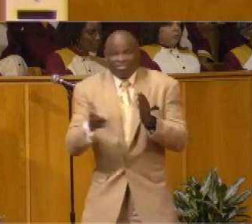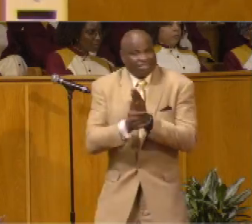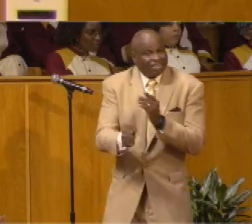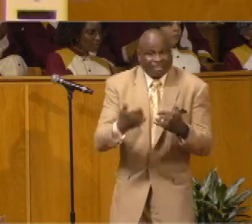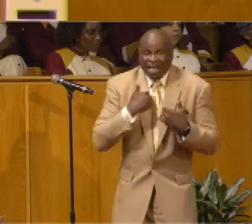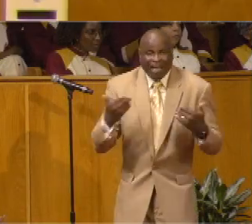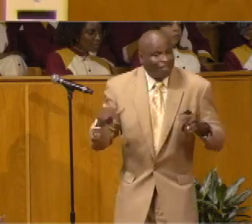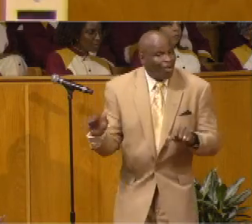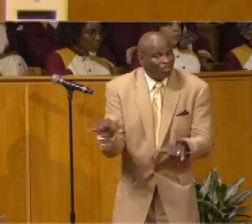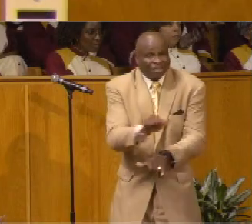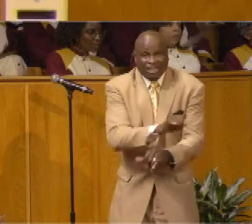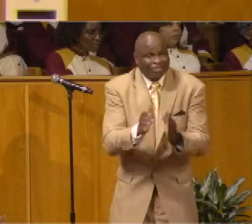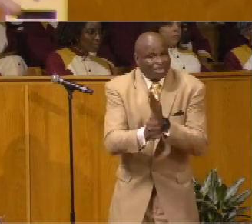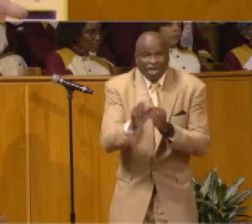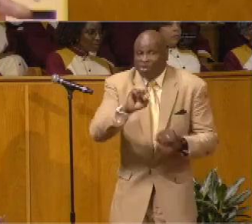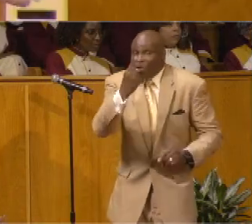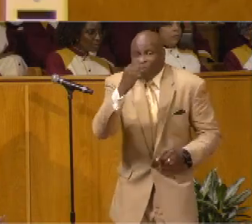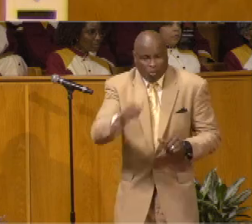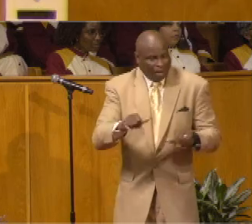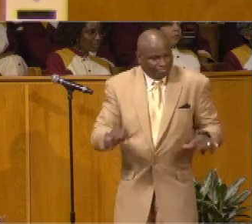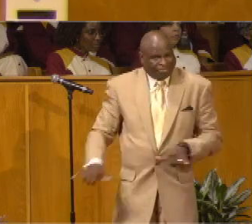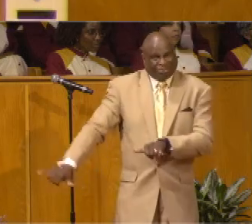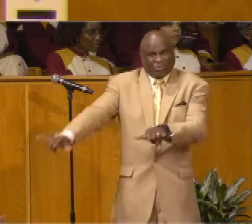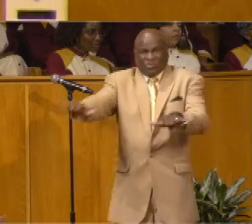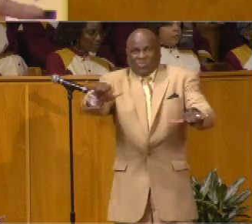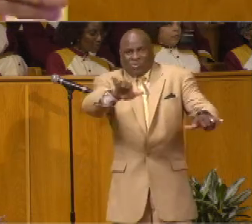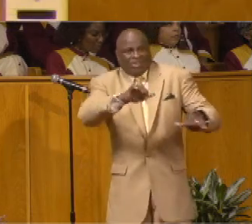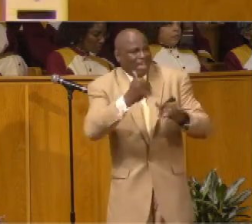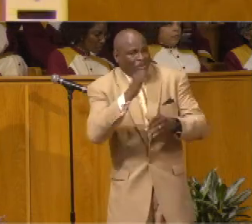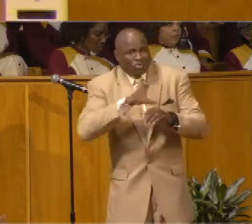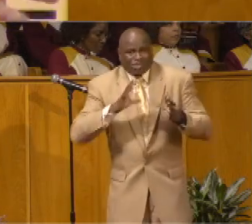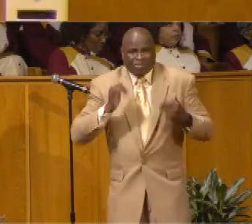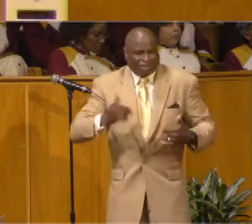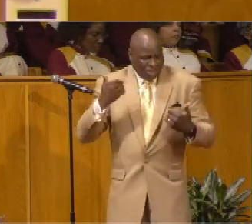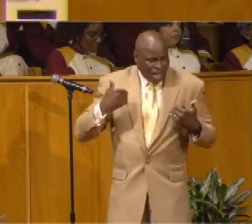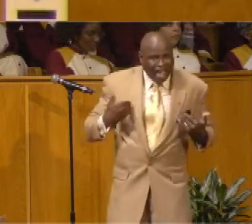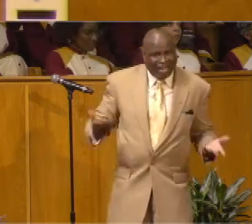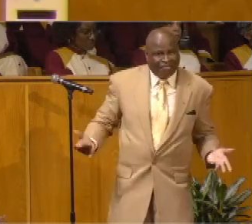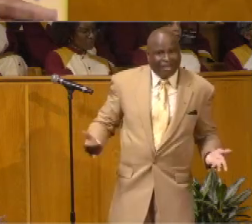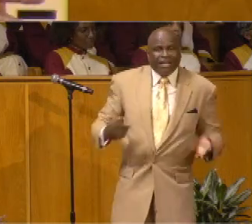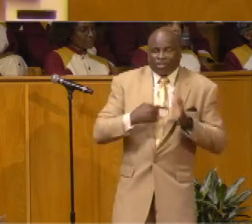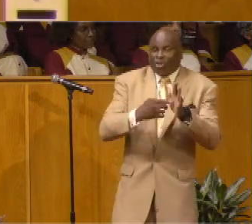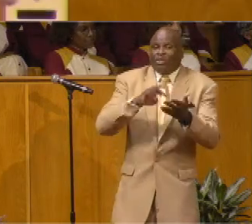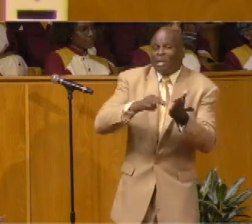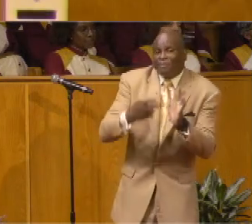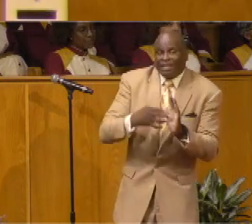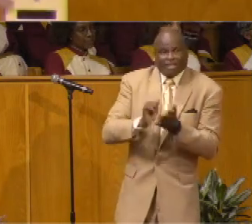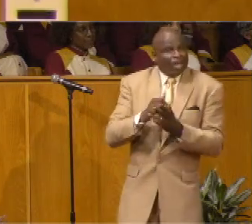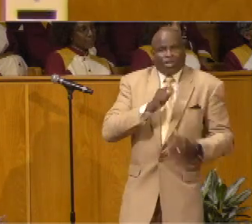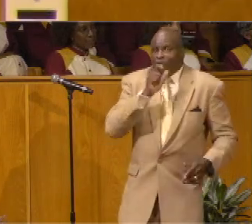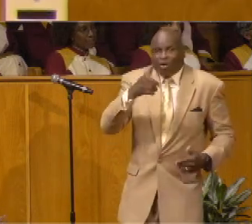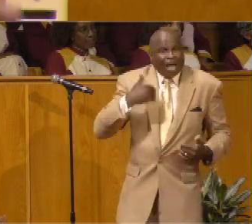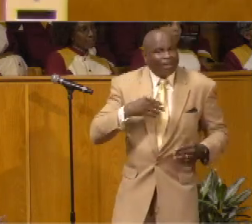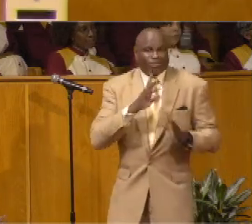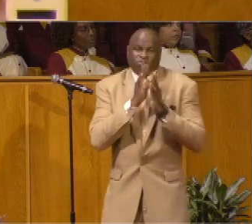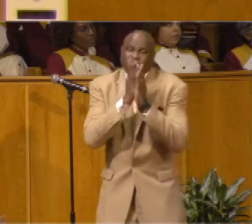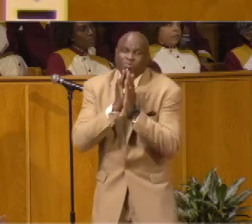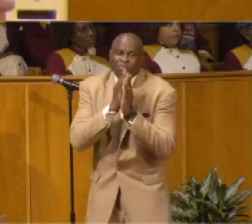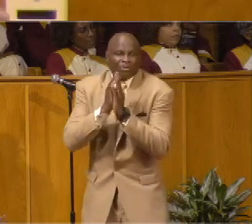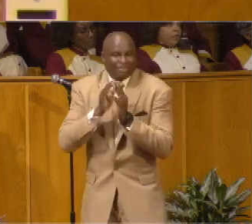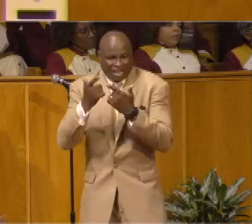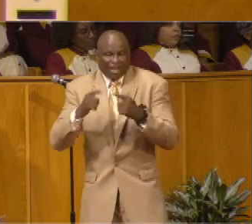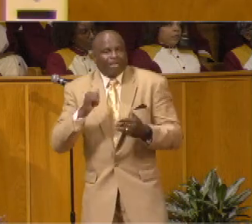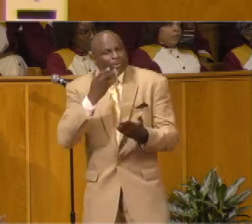is no one universal gift that every Christian believer ought to be able to exhibit, which means you do not have to talk in tongues